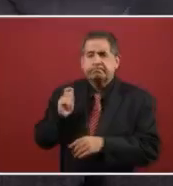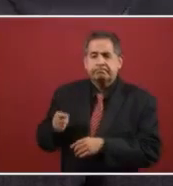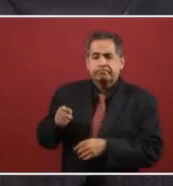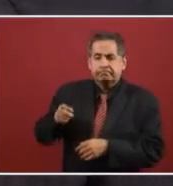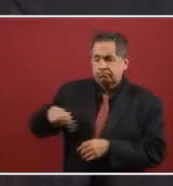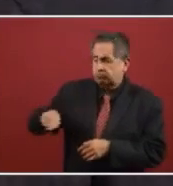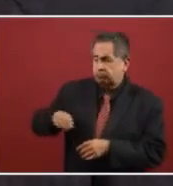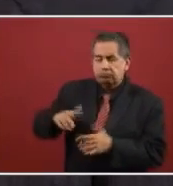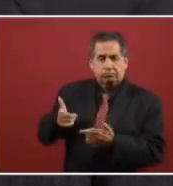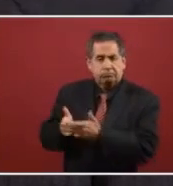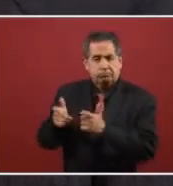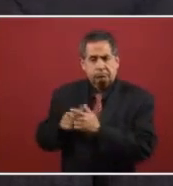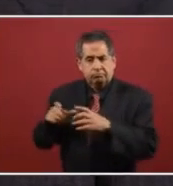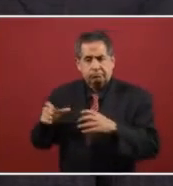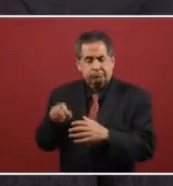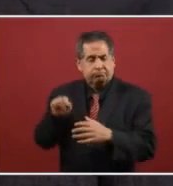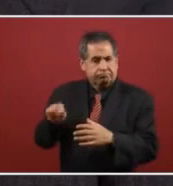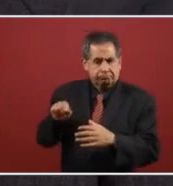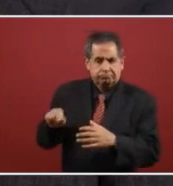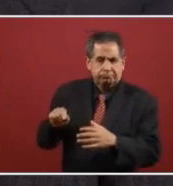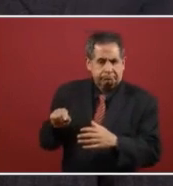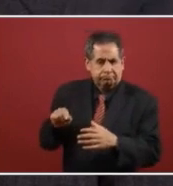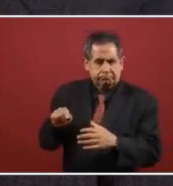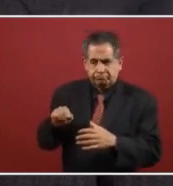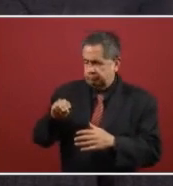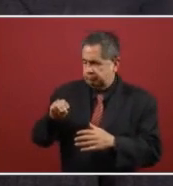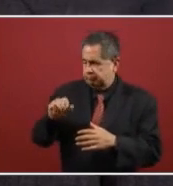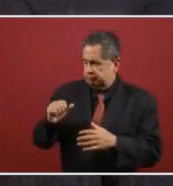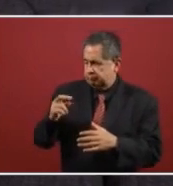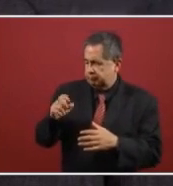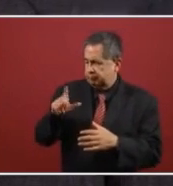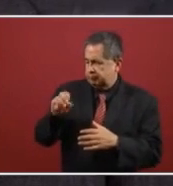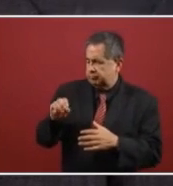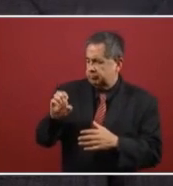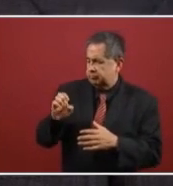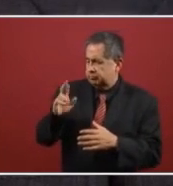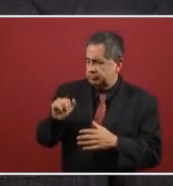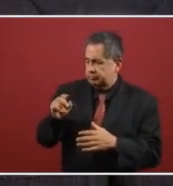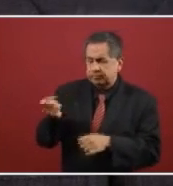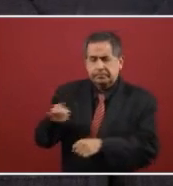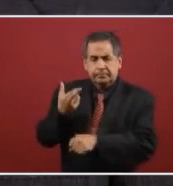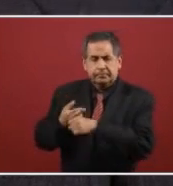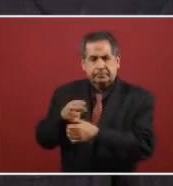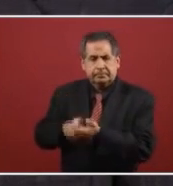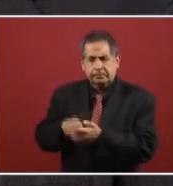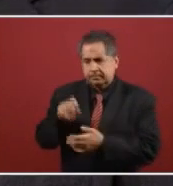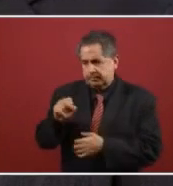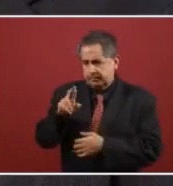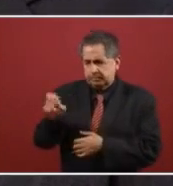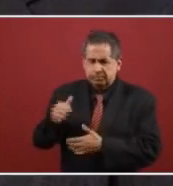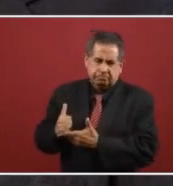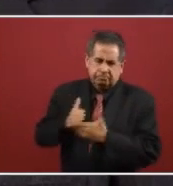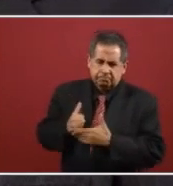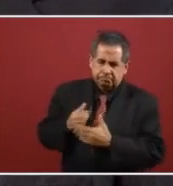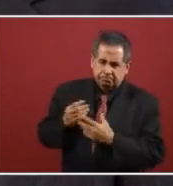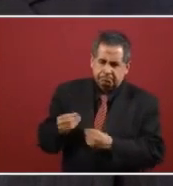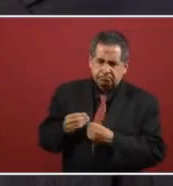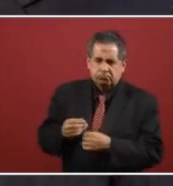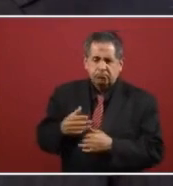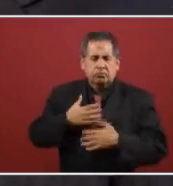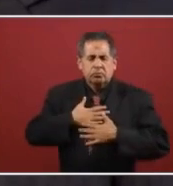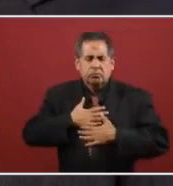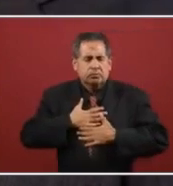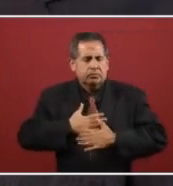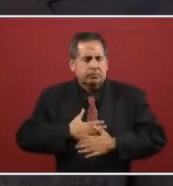and the work that was done Marcelo Ebrard. by Marcelo Ebrard, the Secretary of External Relationships. It helps